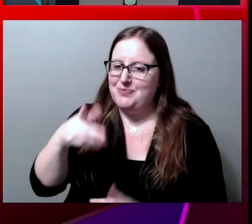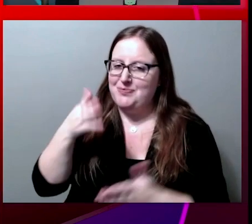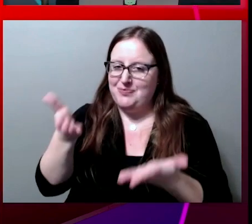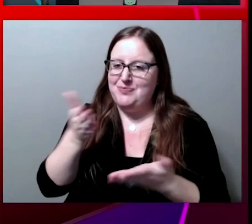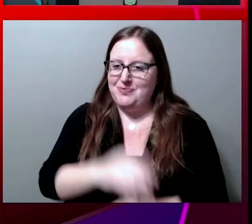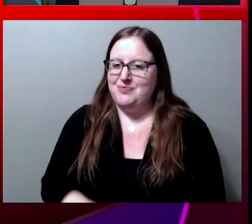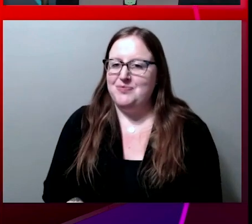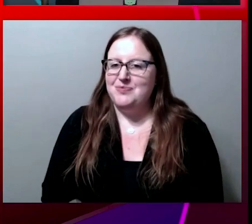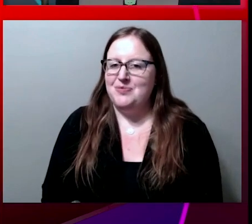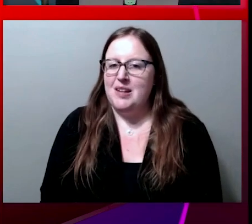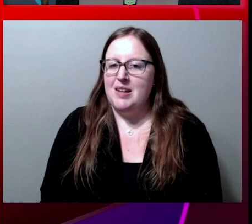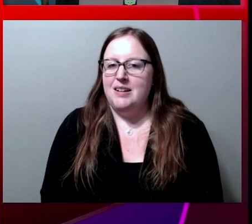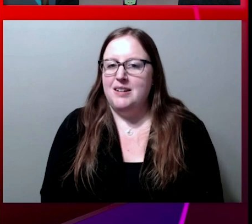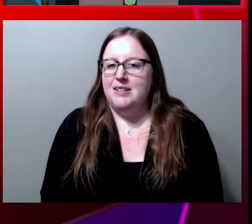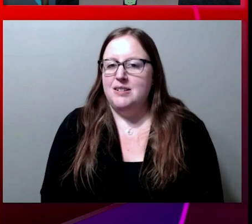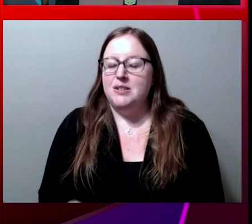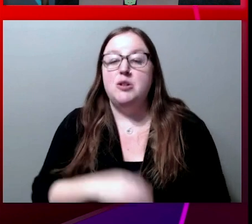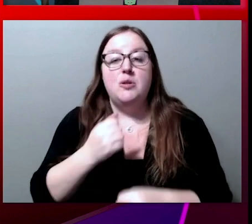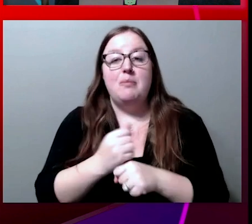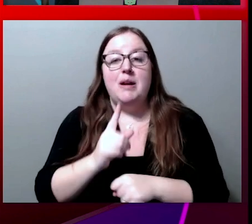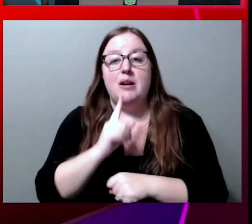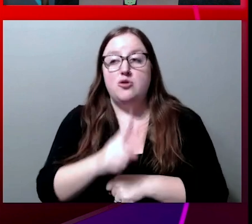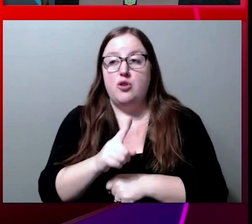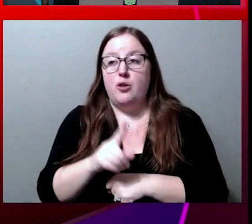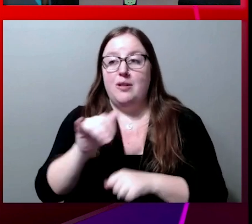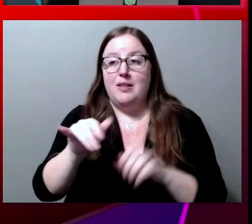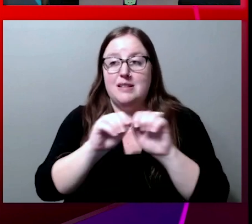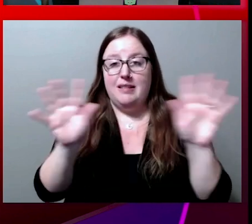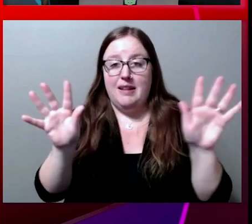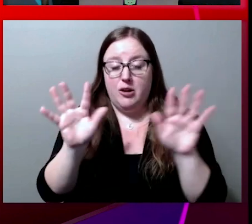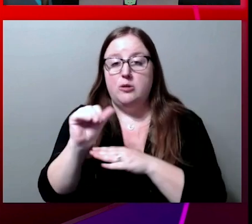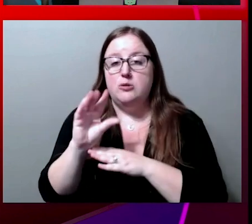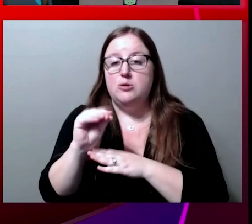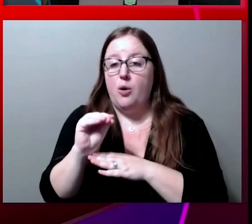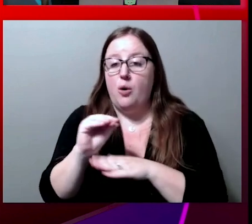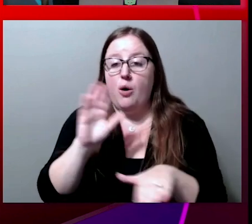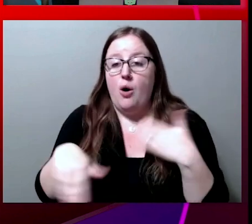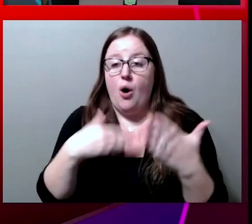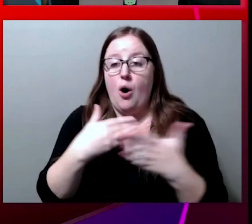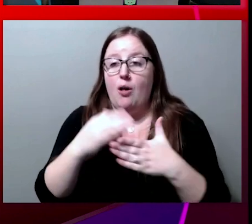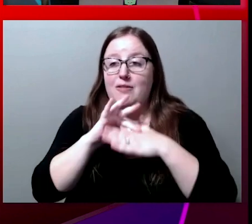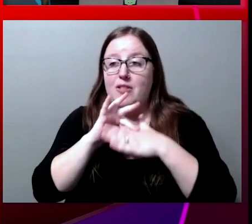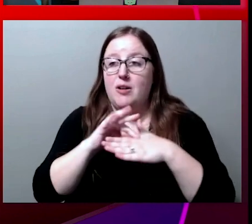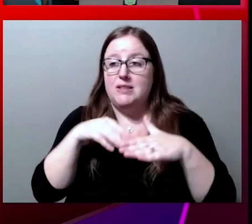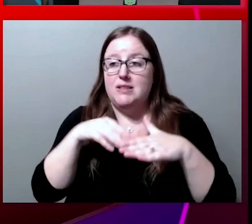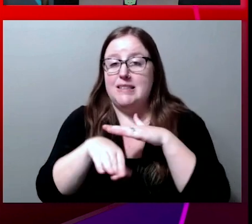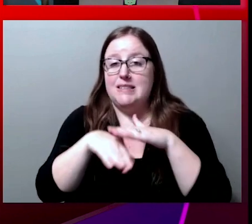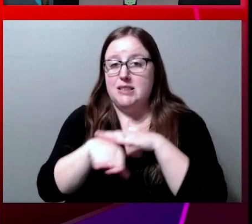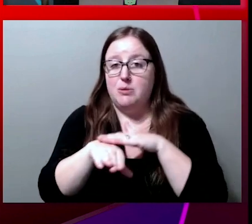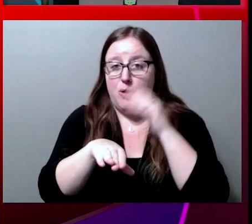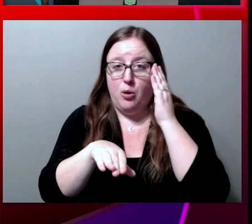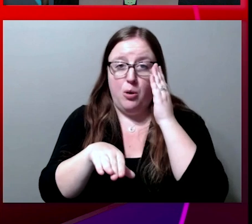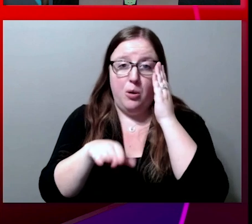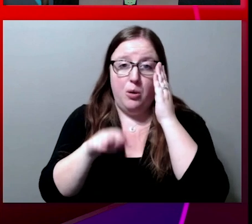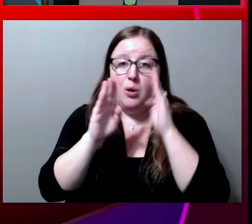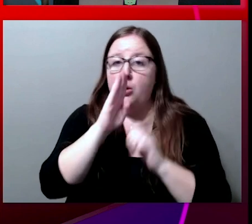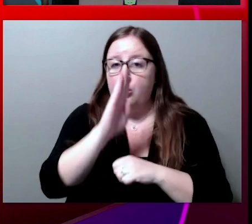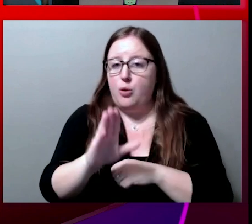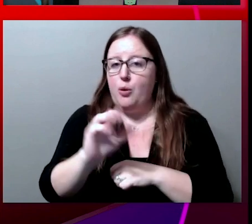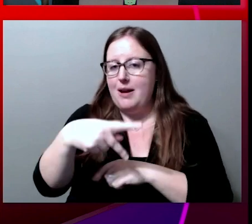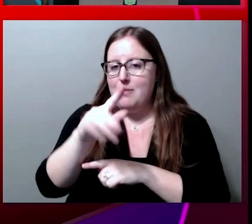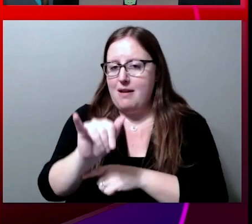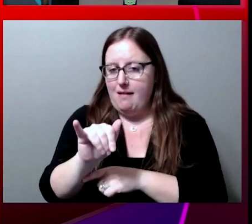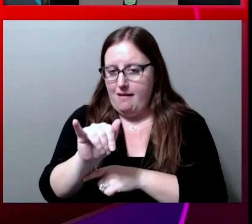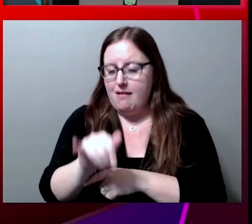right. So just to make sure that I make this clear, so all of our contents are accessible purely through API. What that means